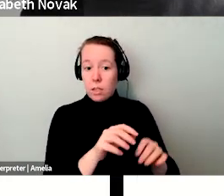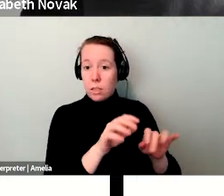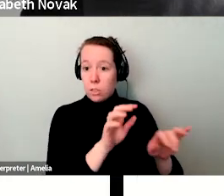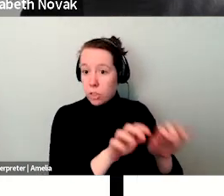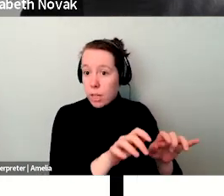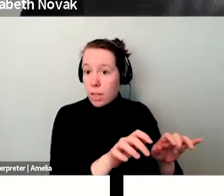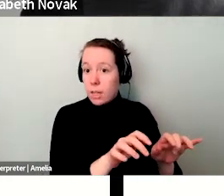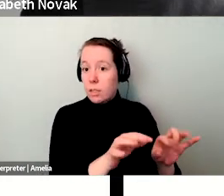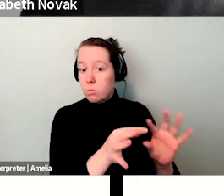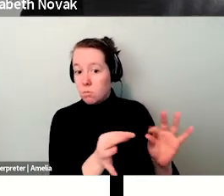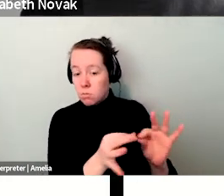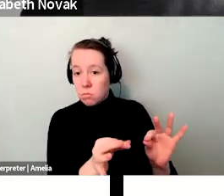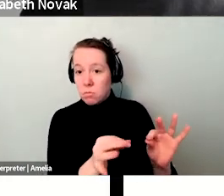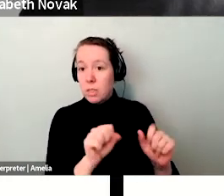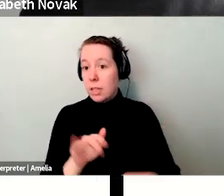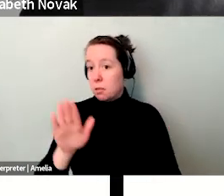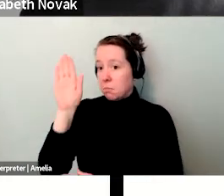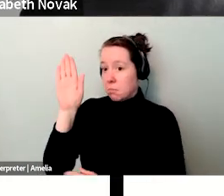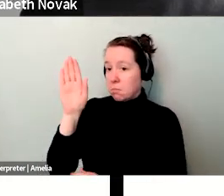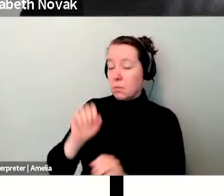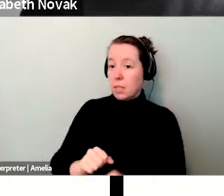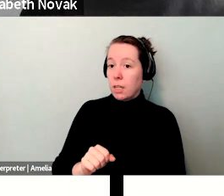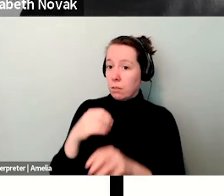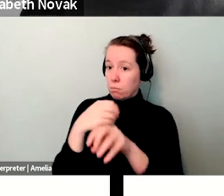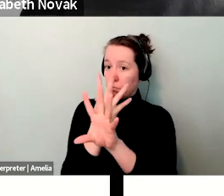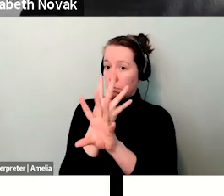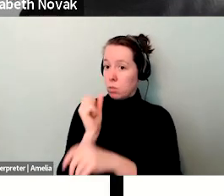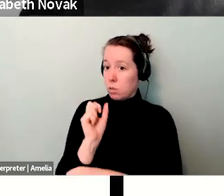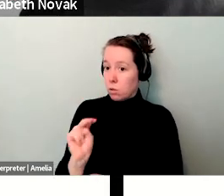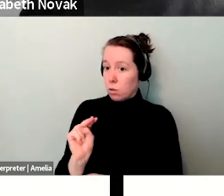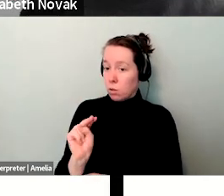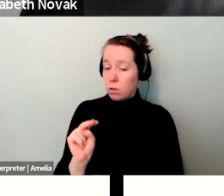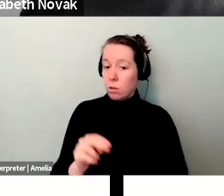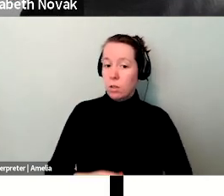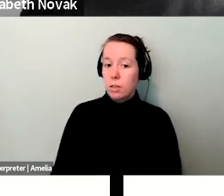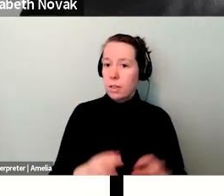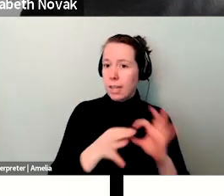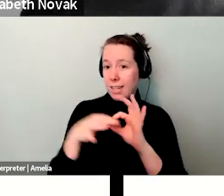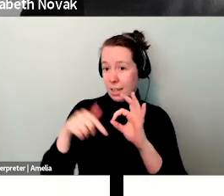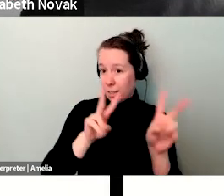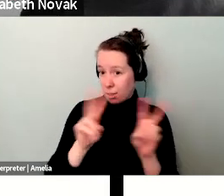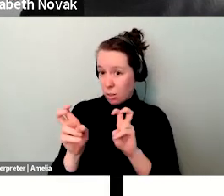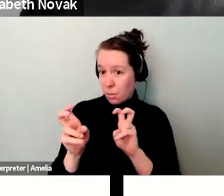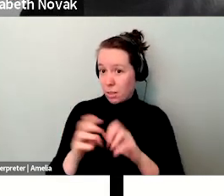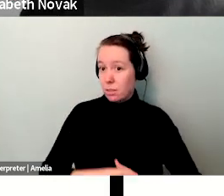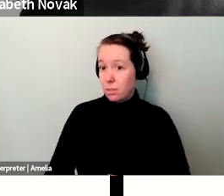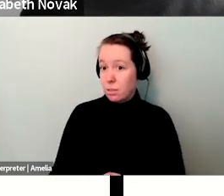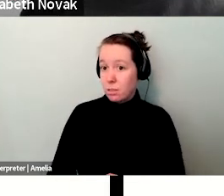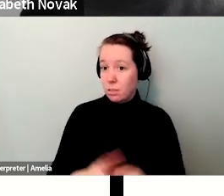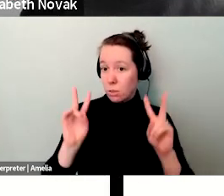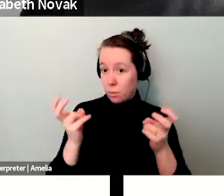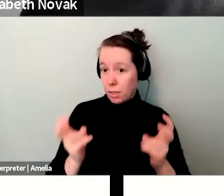you can speak out on the video feed about mental health and job search, disclosing mental health during